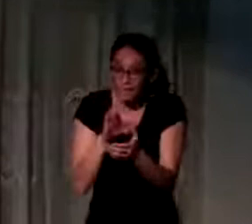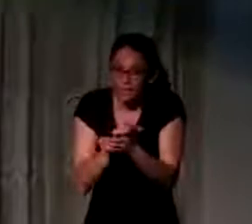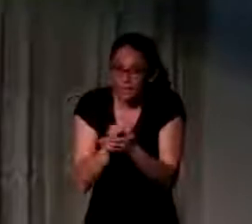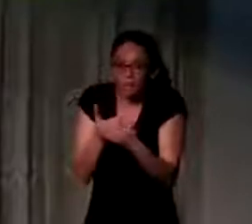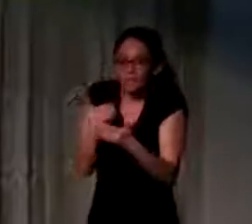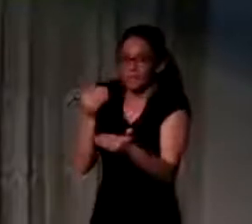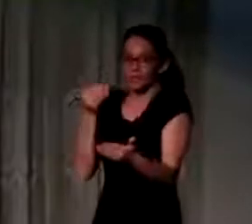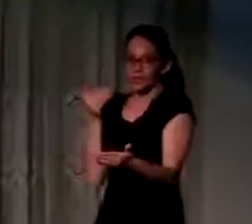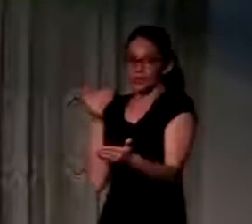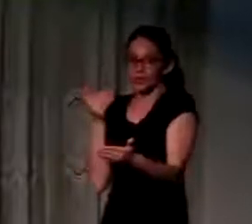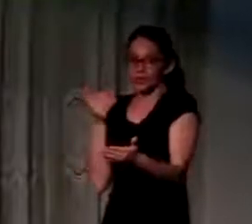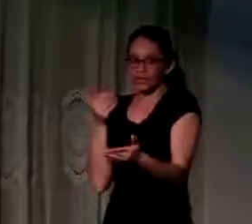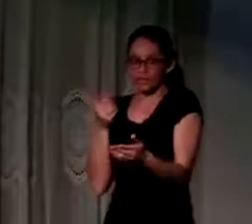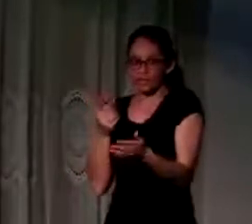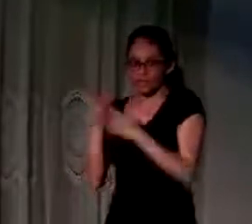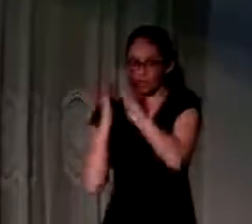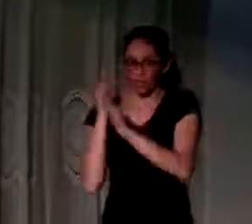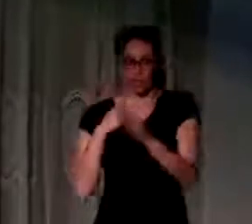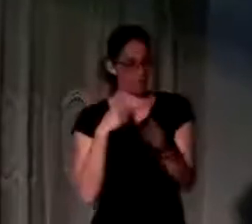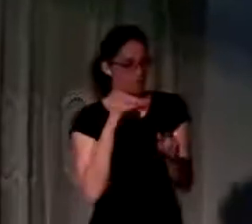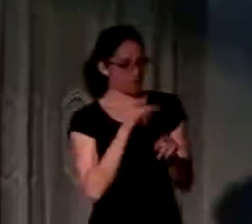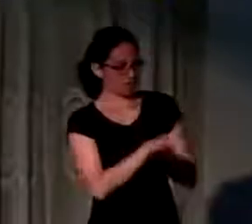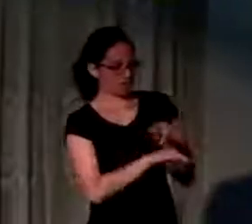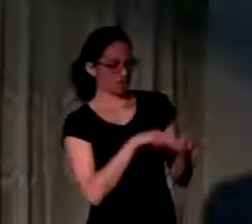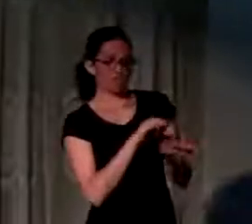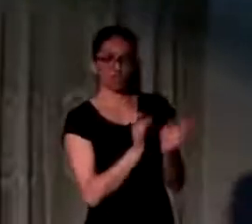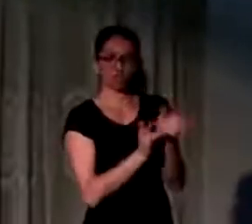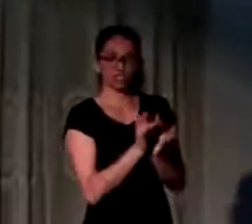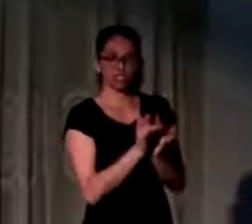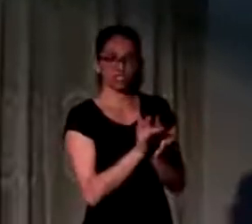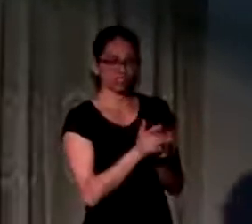He was a mocker of Jesus.